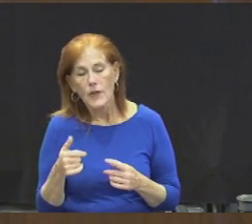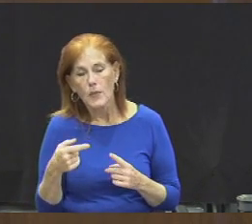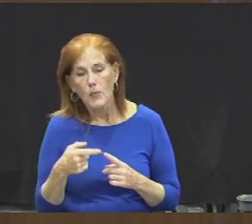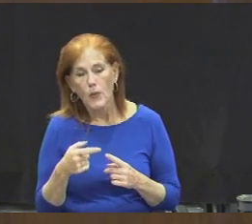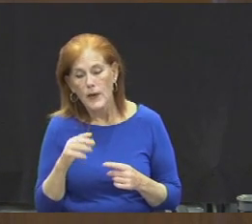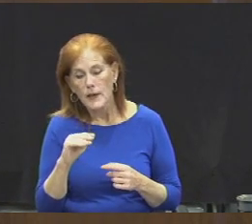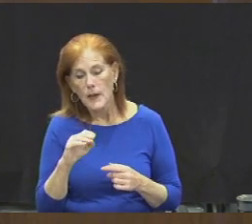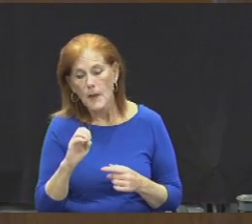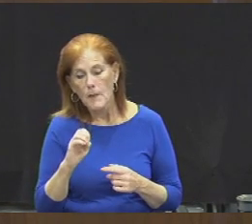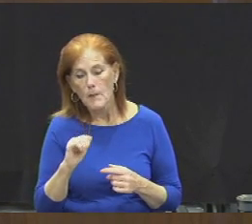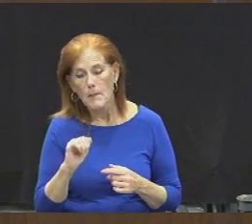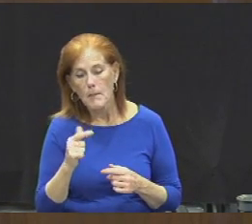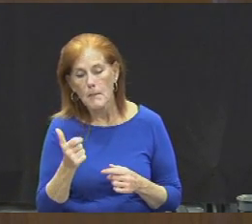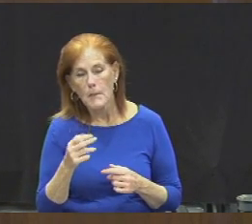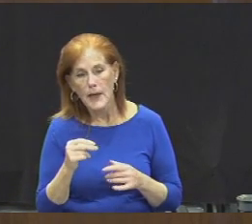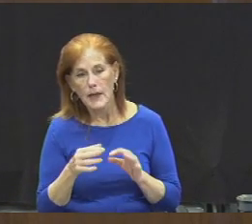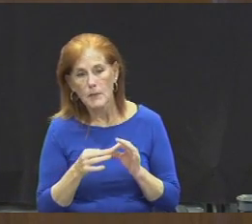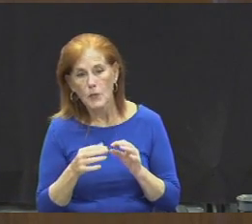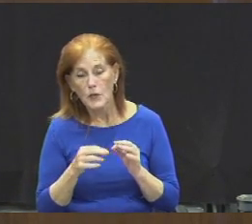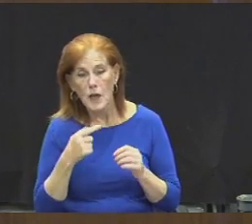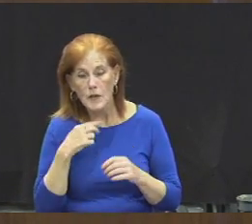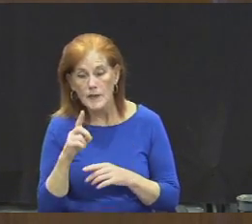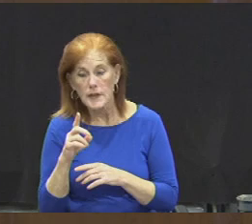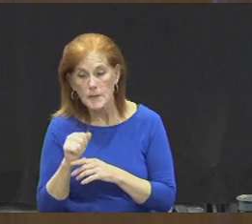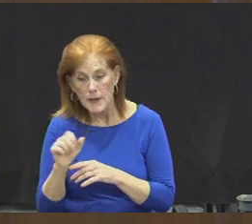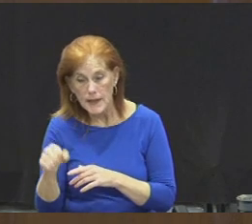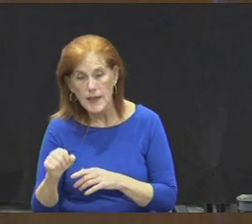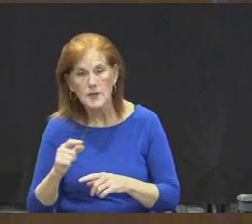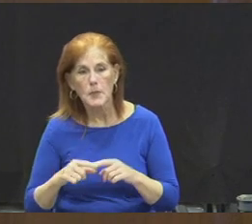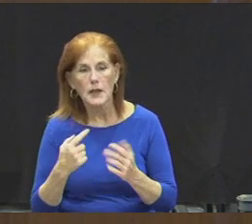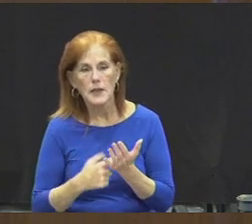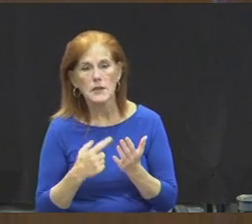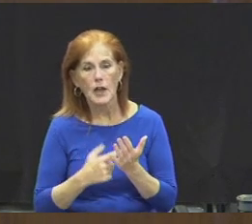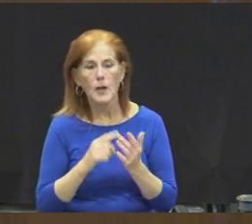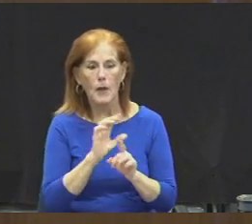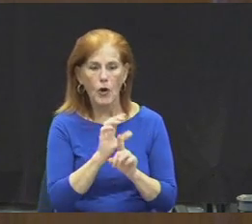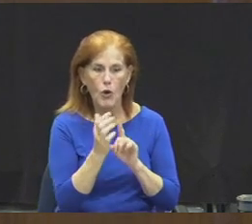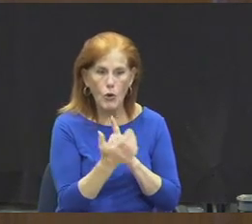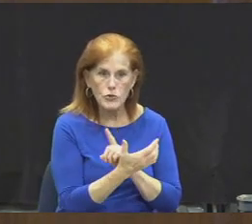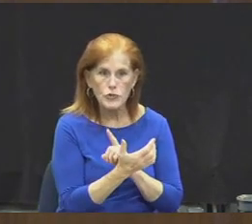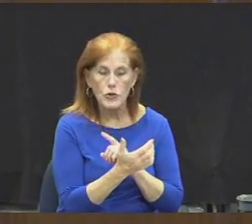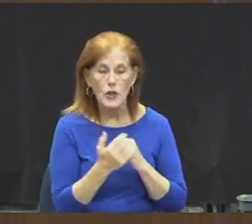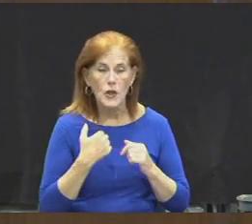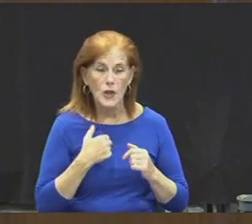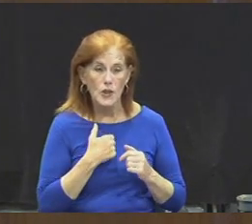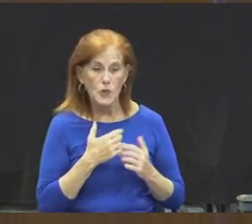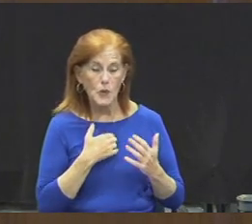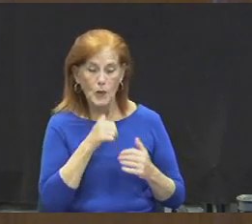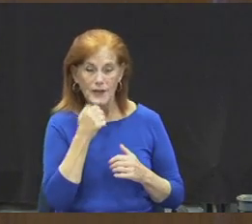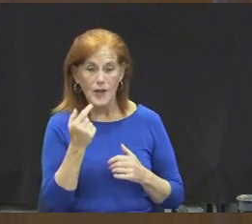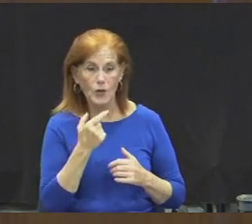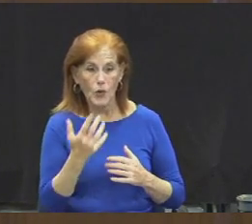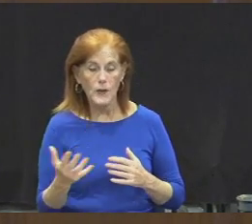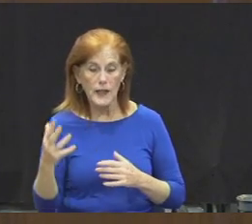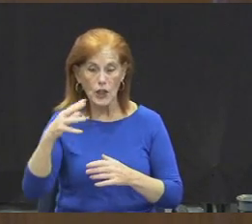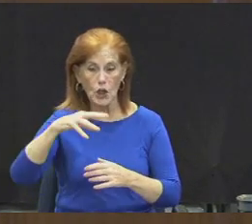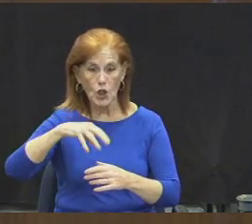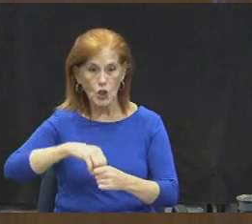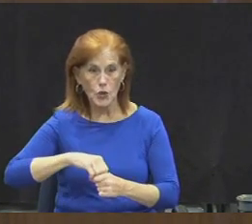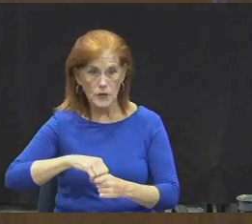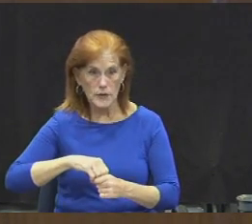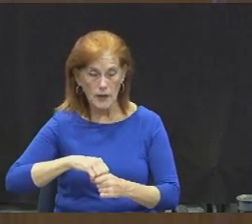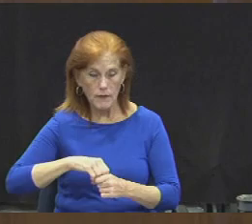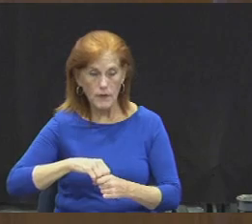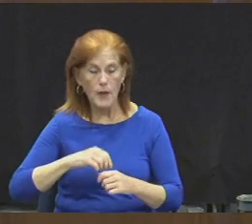was making. We're talking about disability, but let's talk about culturally. Don't we want to be not just inclusive, but